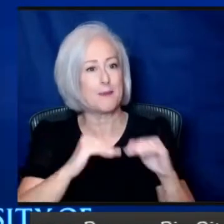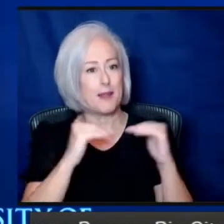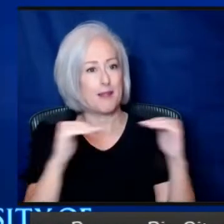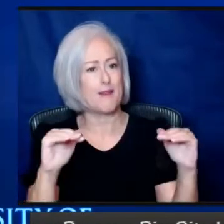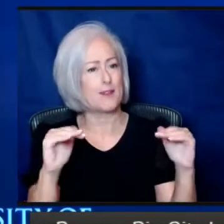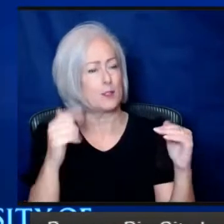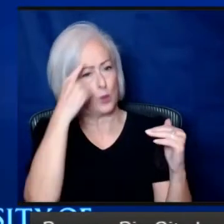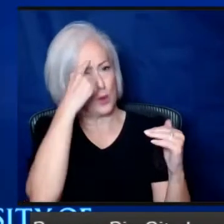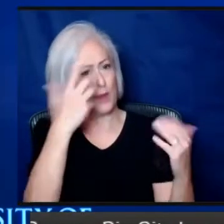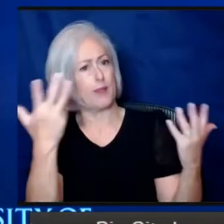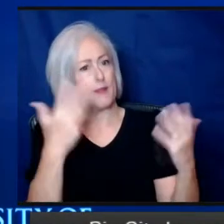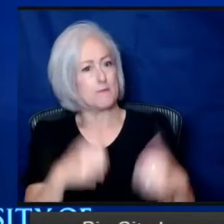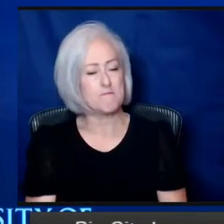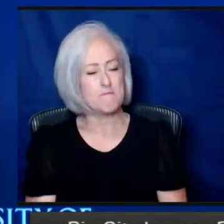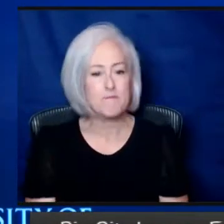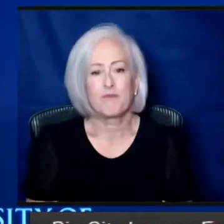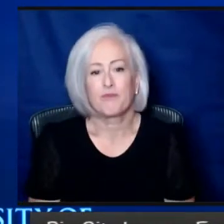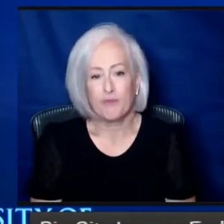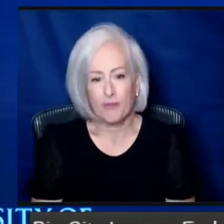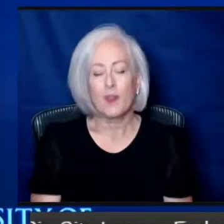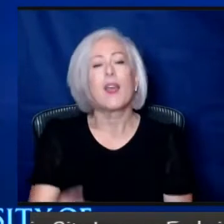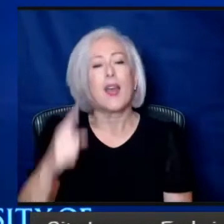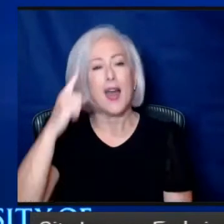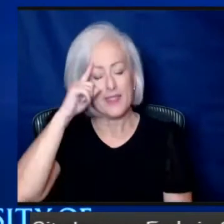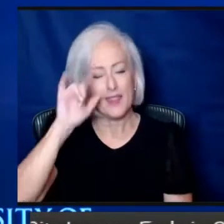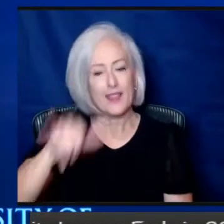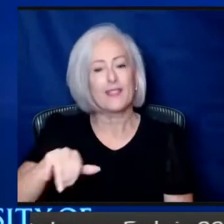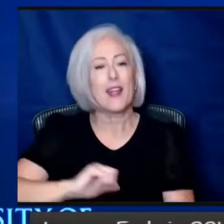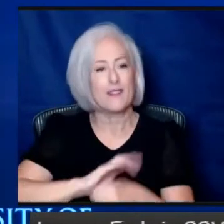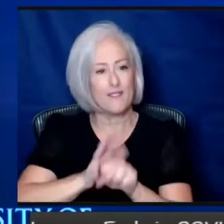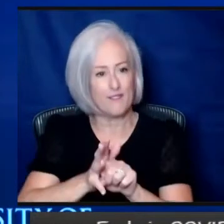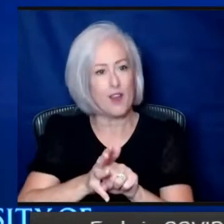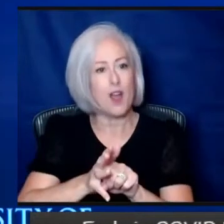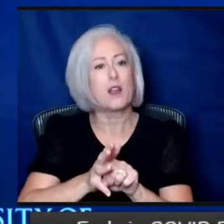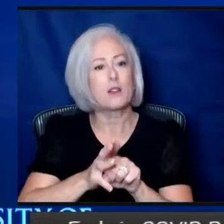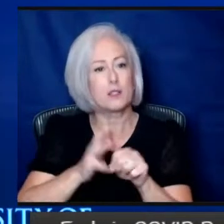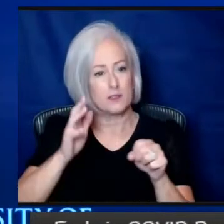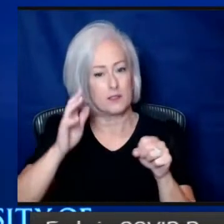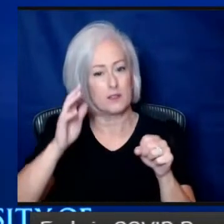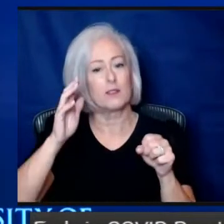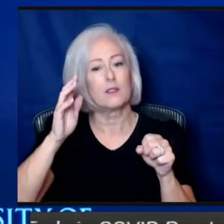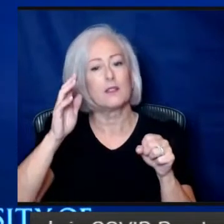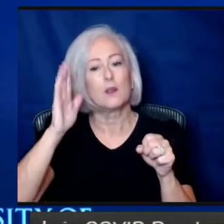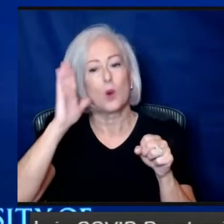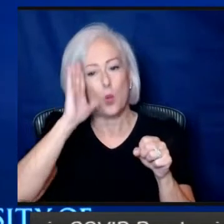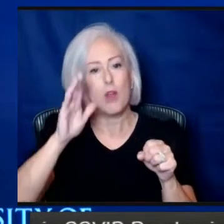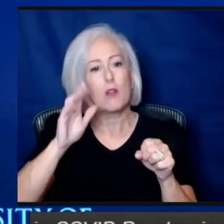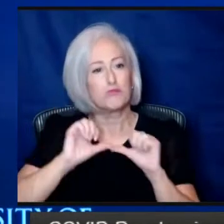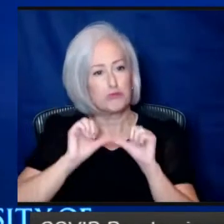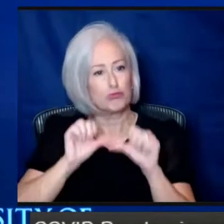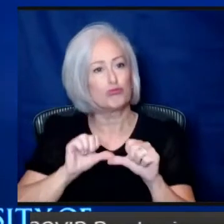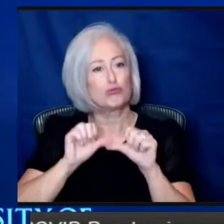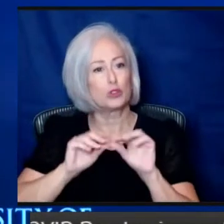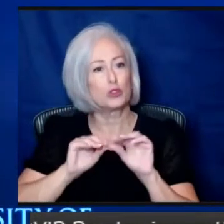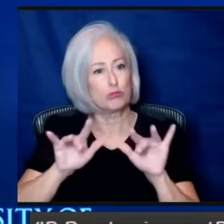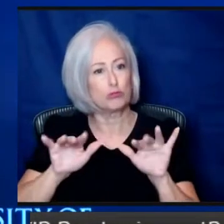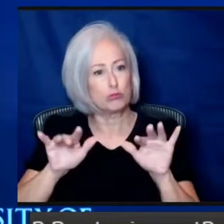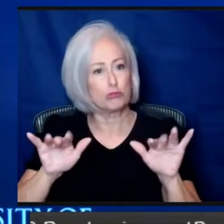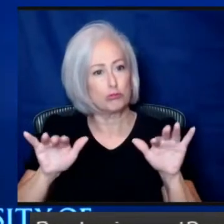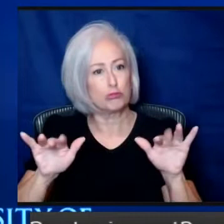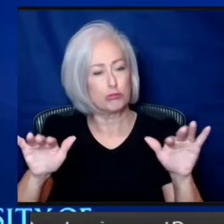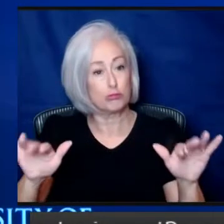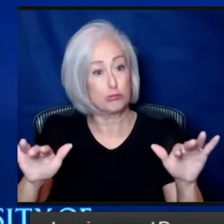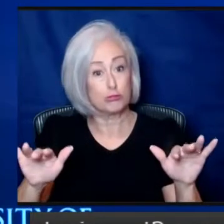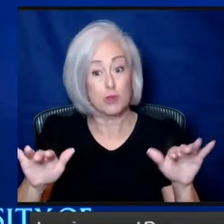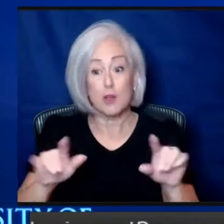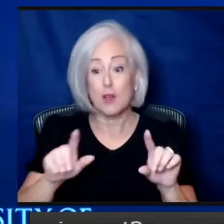see increased circulation of the virus. What we are all hoping and what we have seen so far, and especially in the other countries with their latest surges, is that we haven't